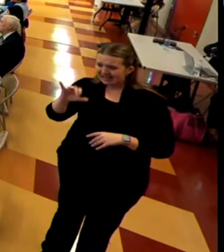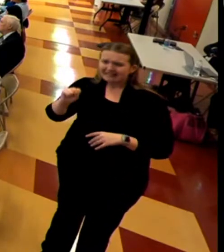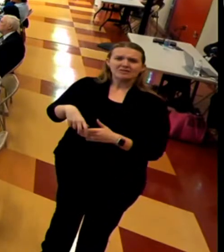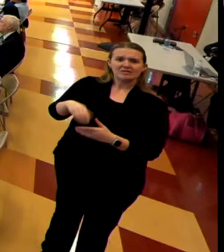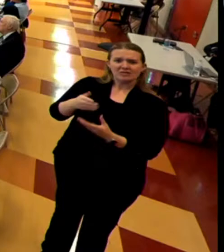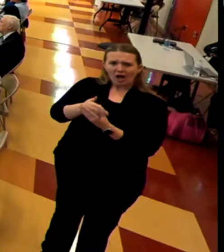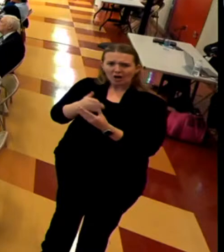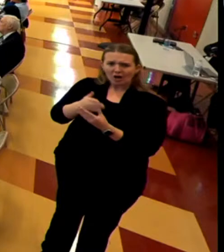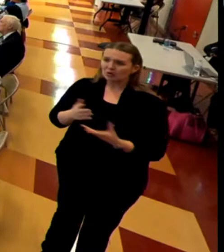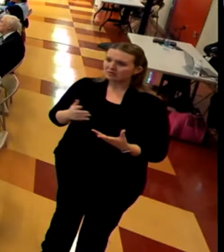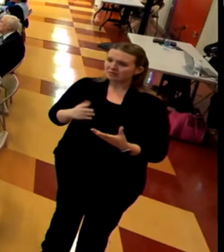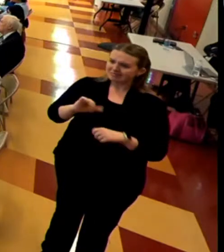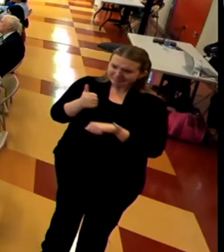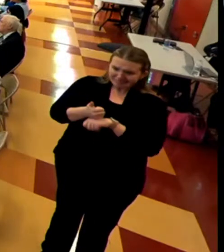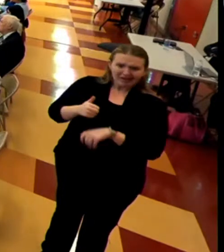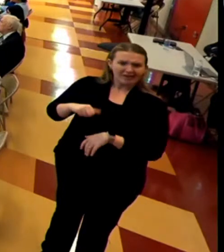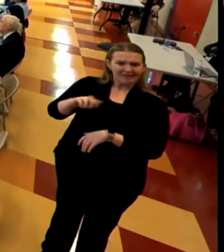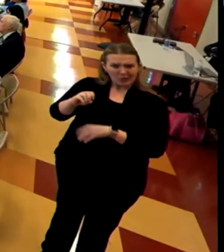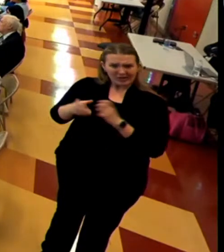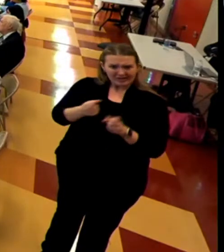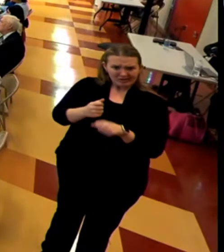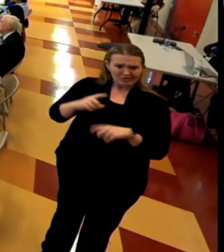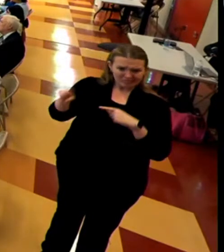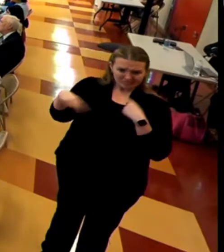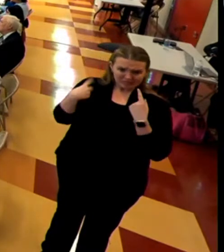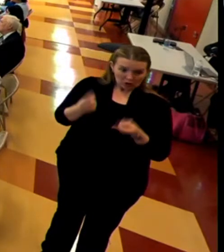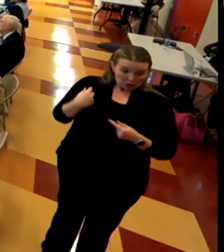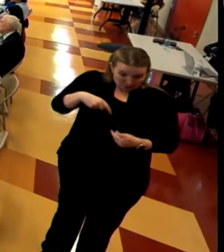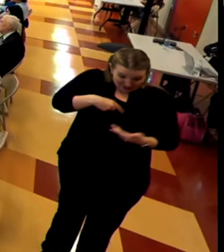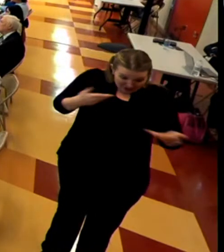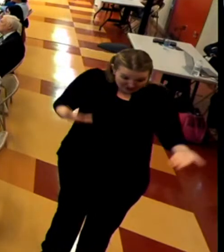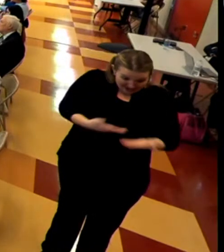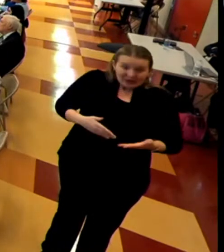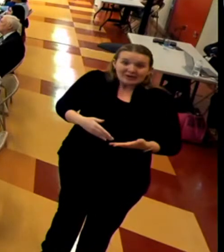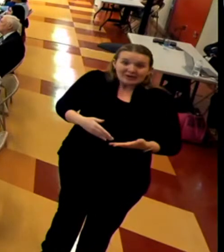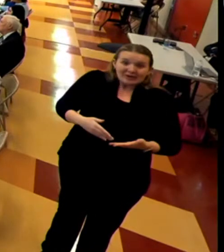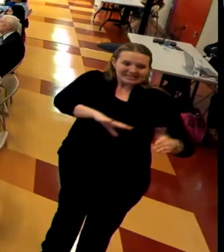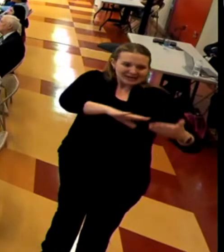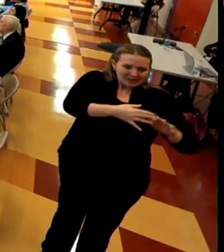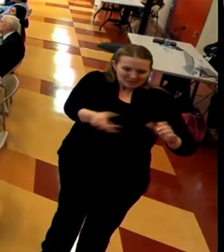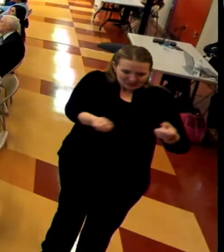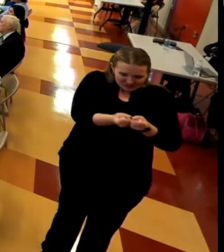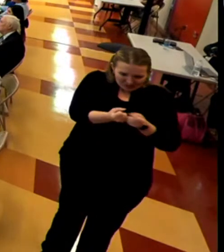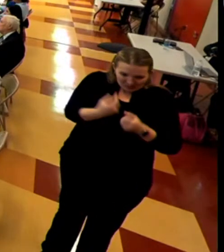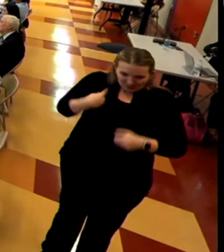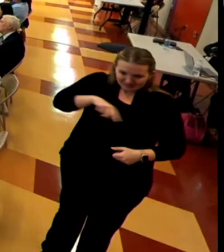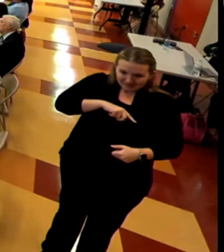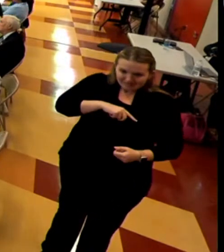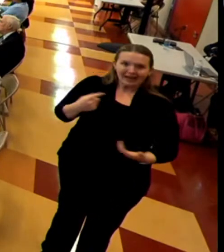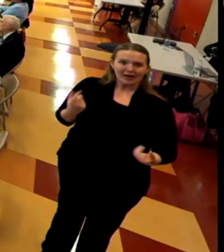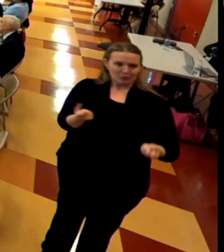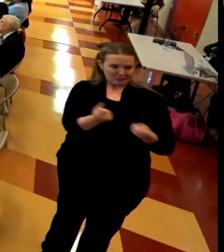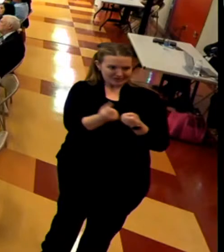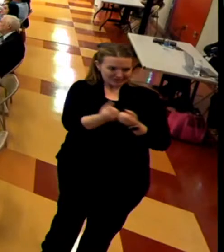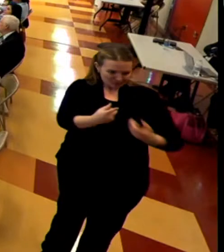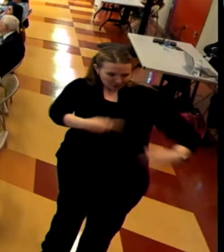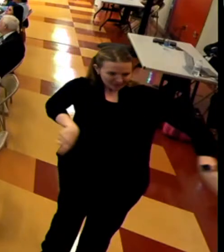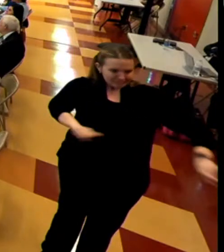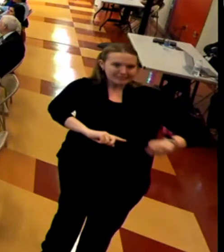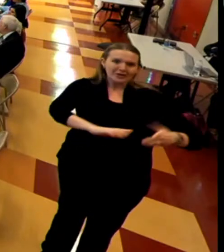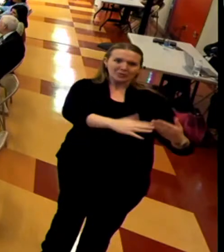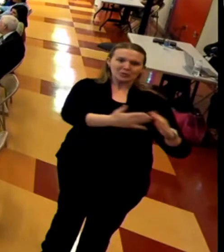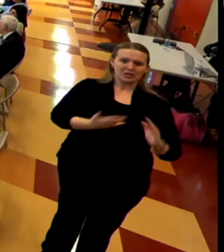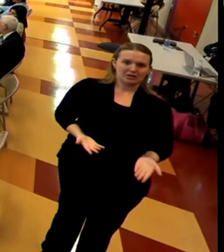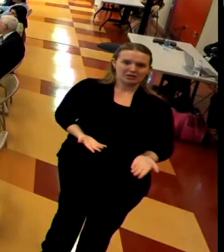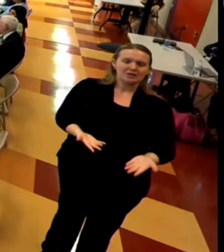businesses. The businesses are here because the community supports us. So we support them, and that's how it works out here.